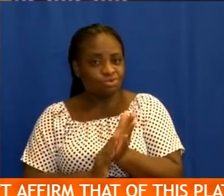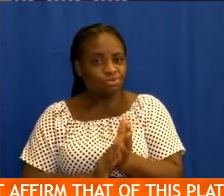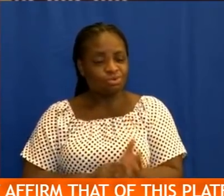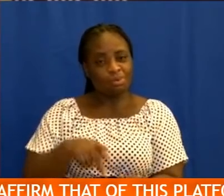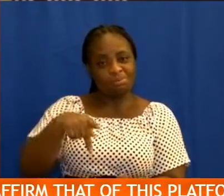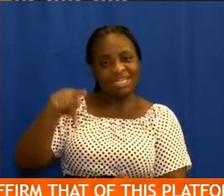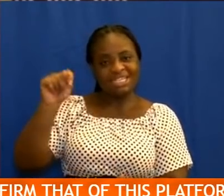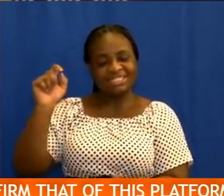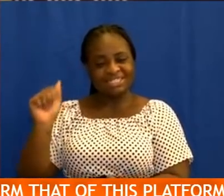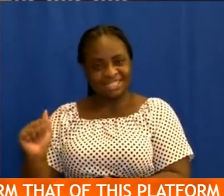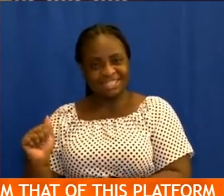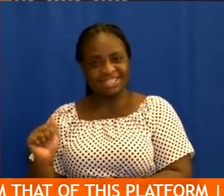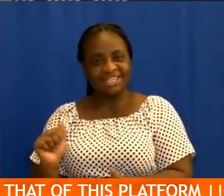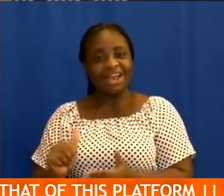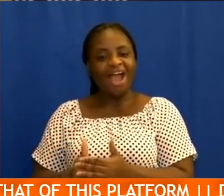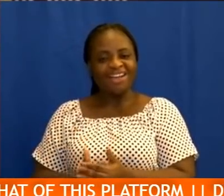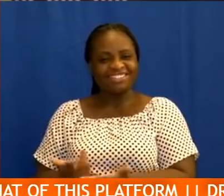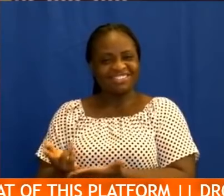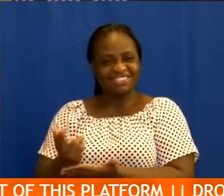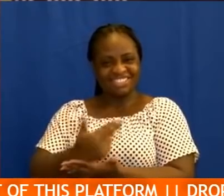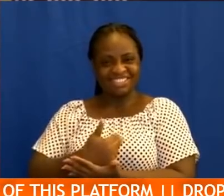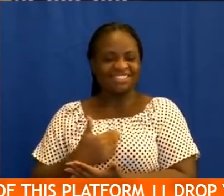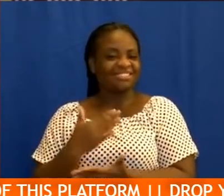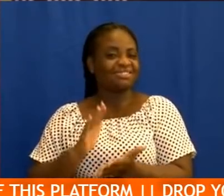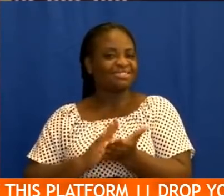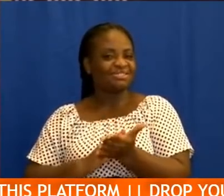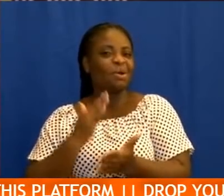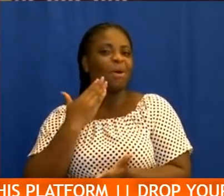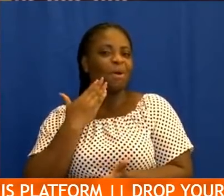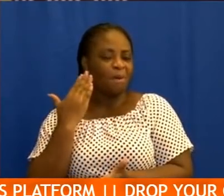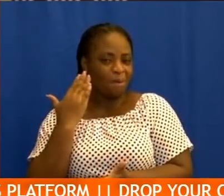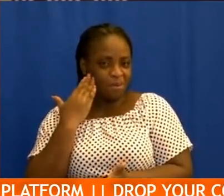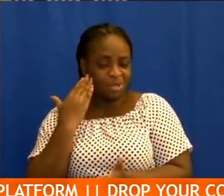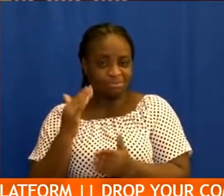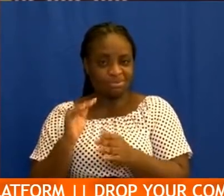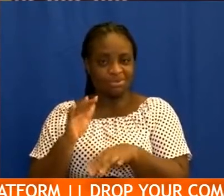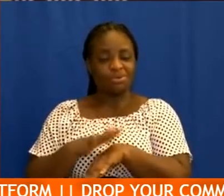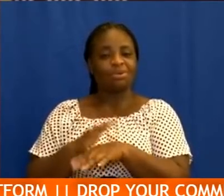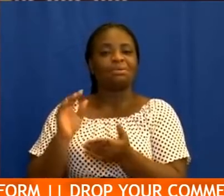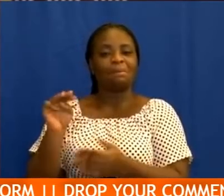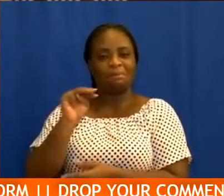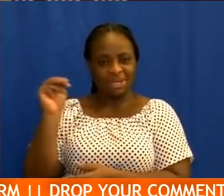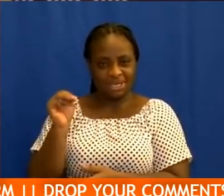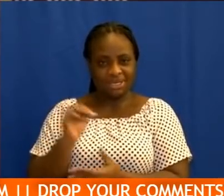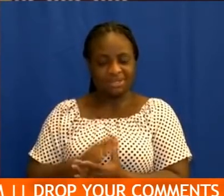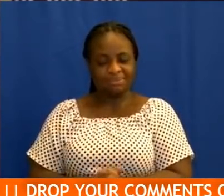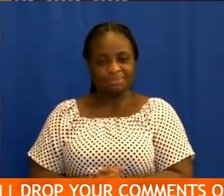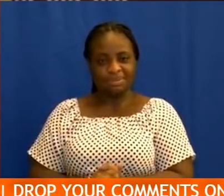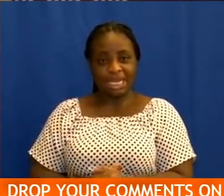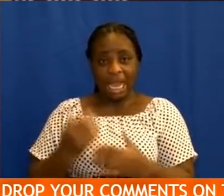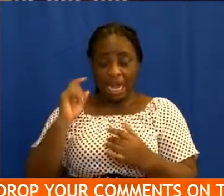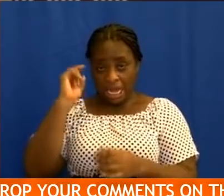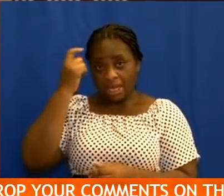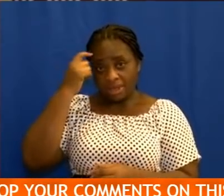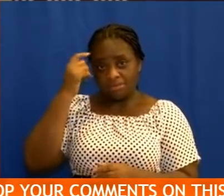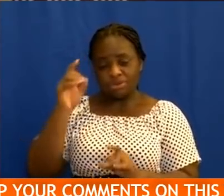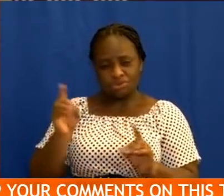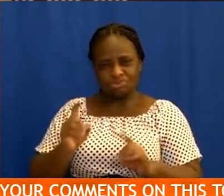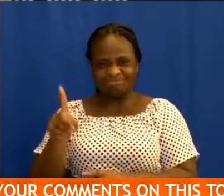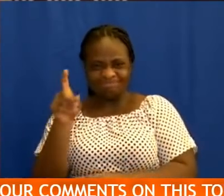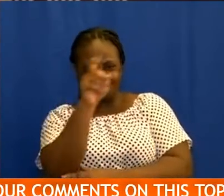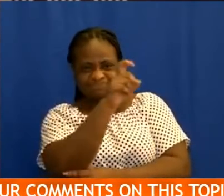PTAs, in anticipation of the return on Monday. On our part, government has also undertaken